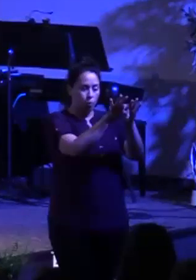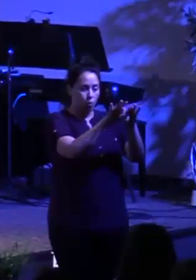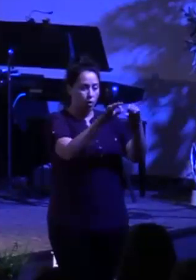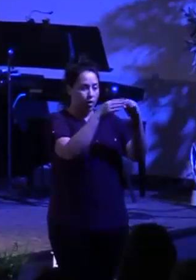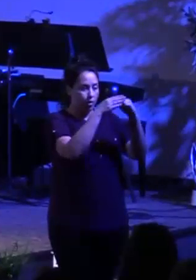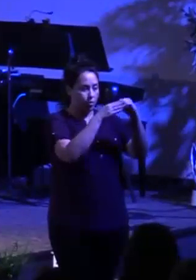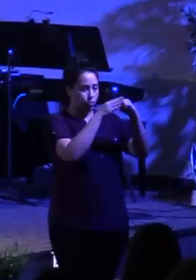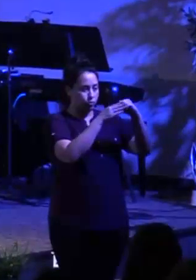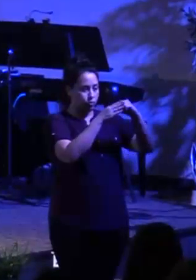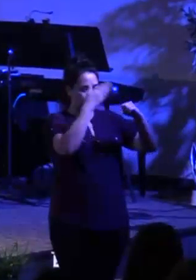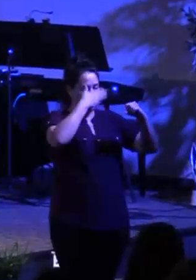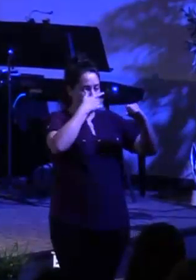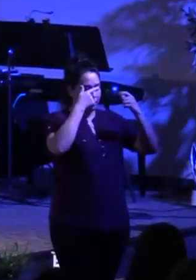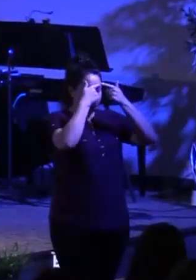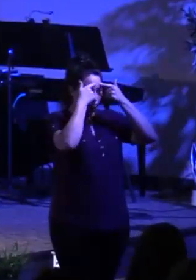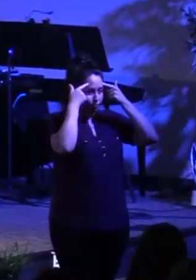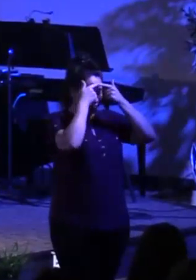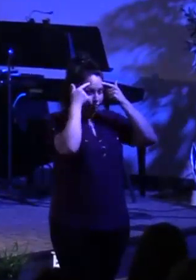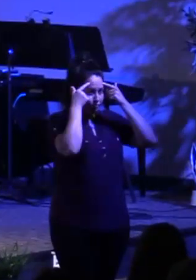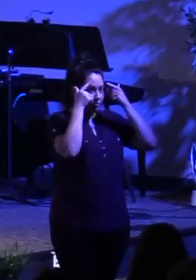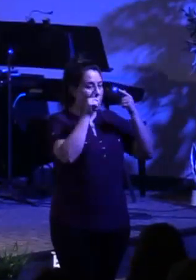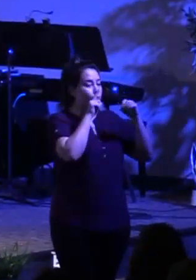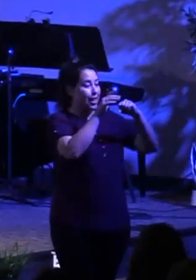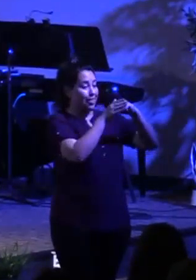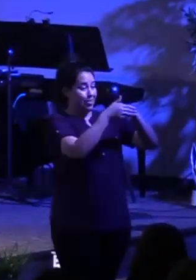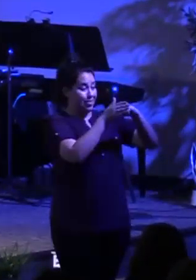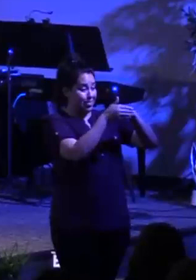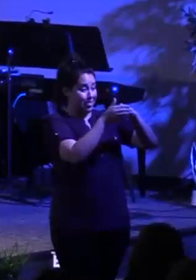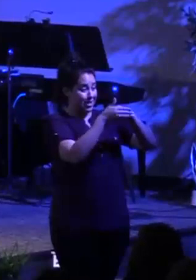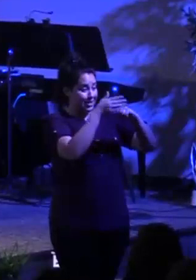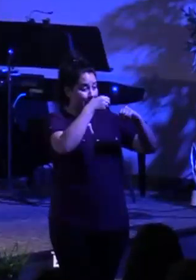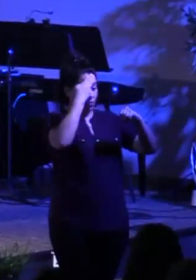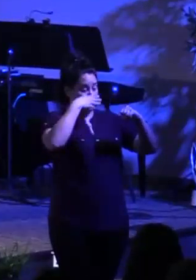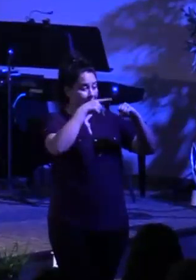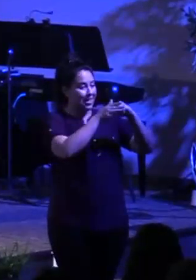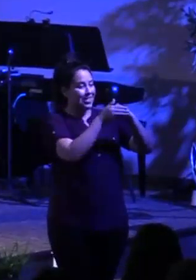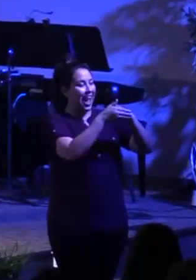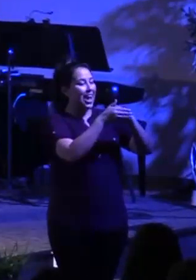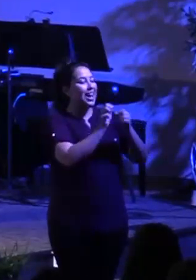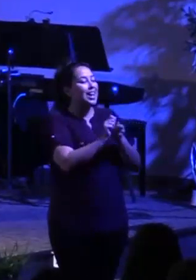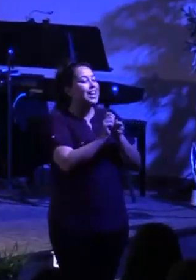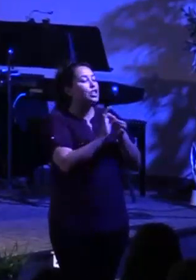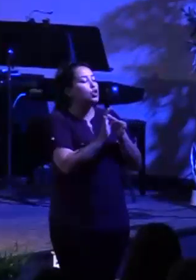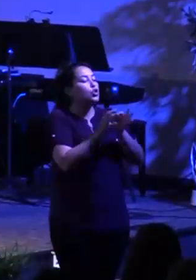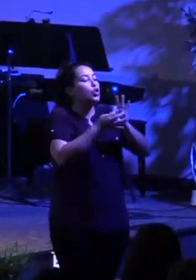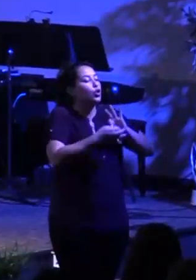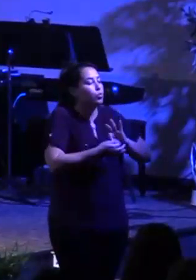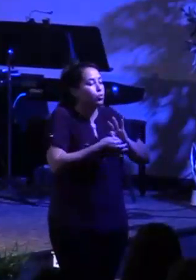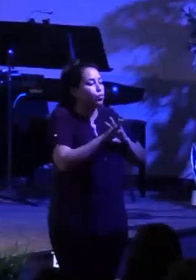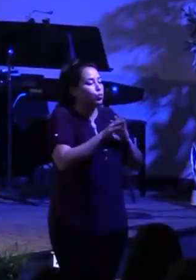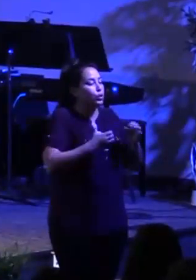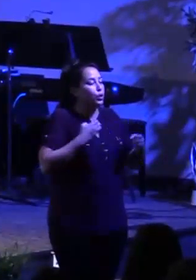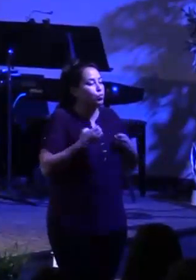our forehead. And this is the part of the brain that basically interprets emotion and causes us to sort